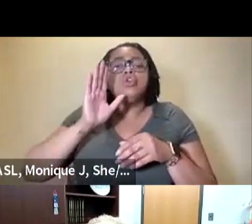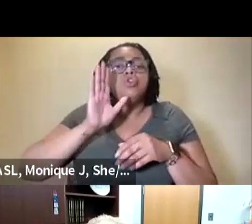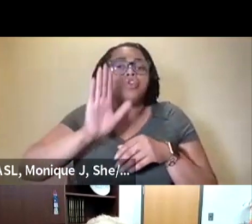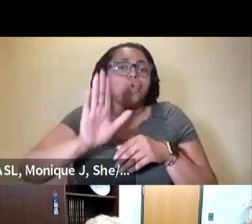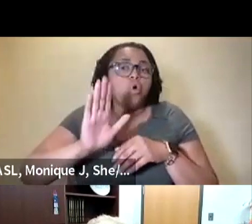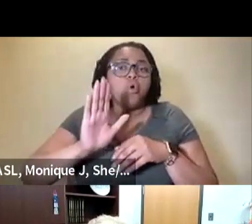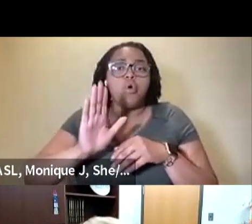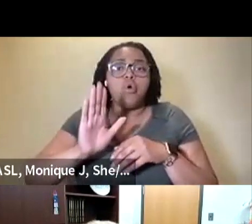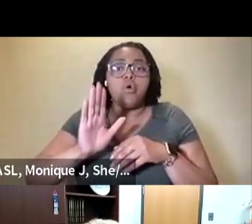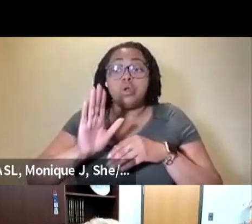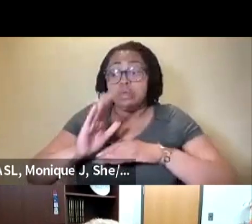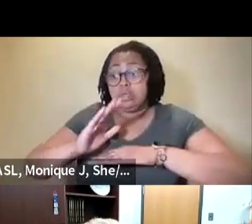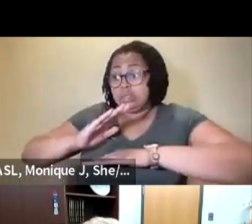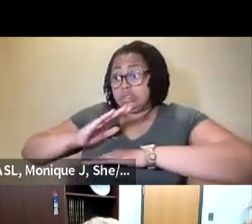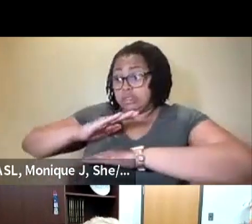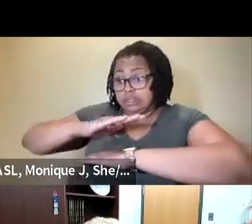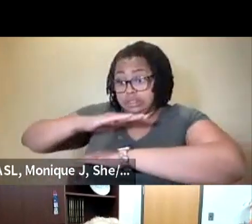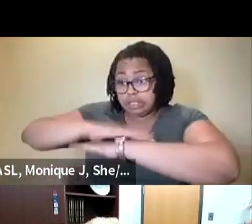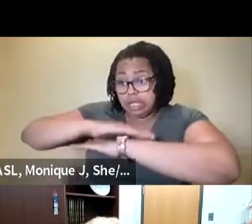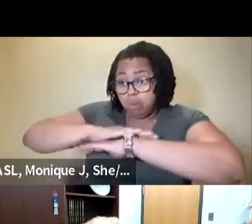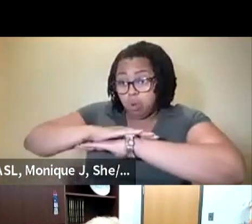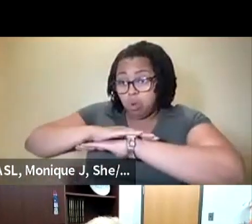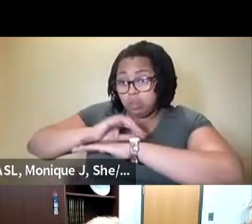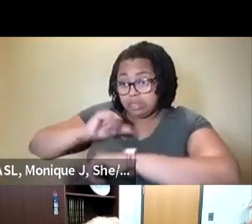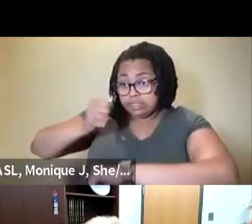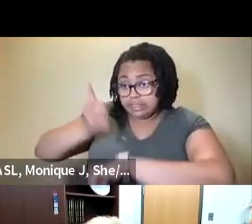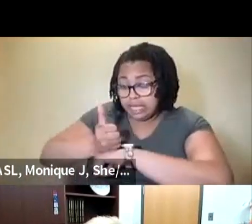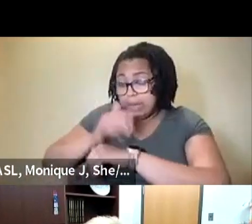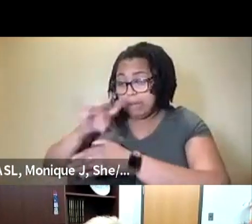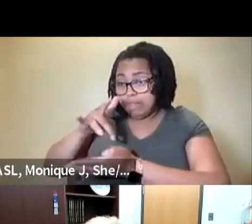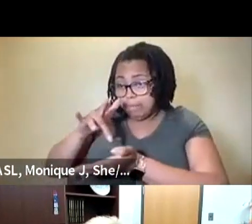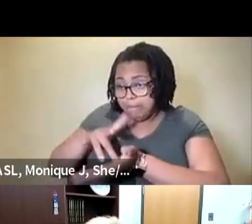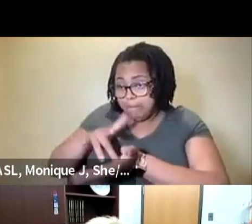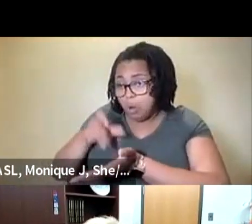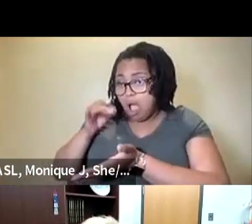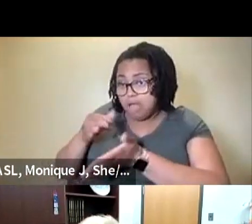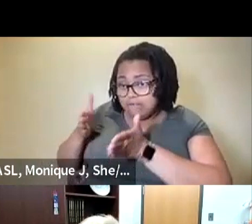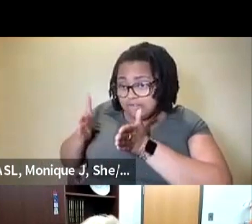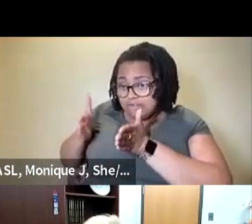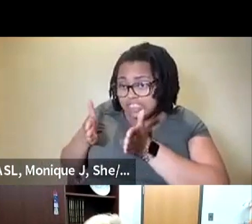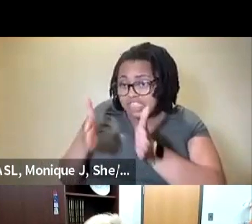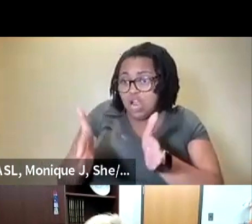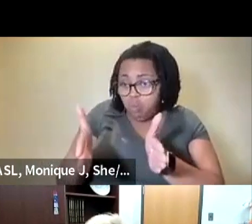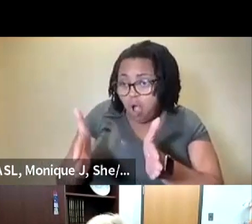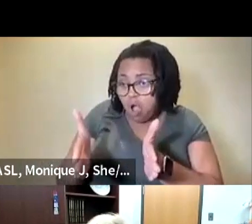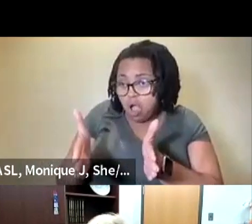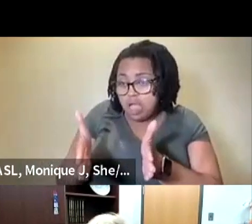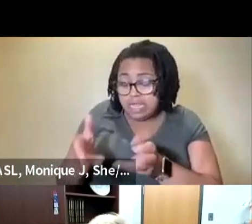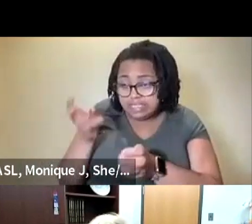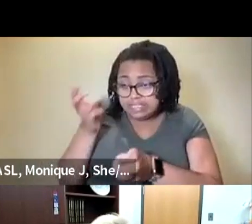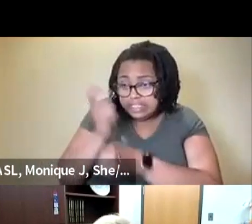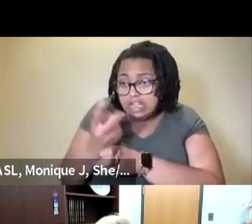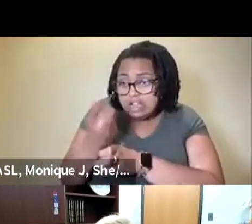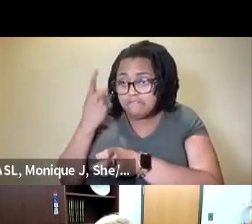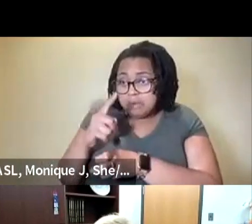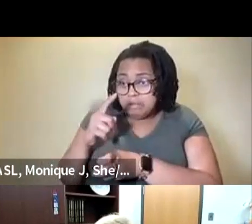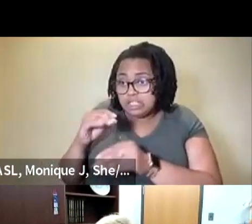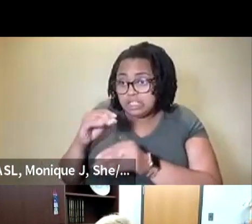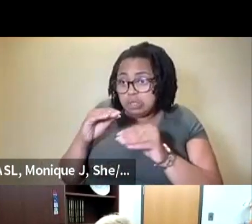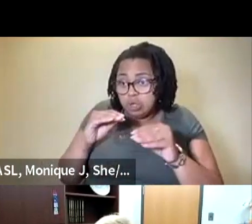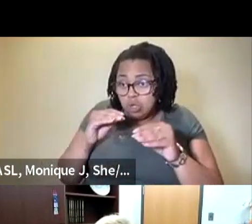this sidewalk is making it really difficult for the wheelchair, Hank's smiling, for the wheelchair users and the people